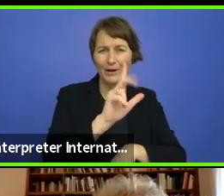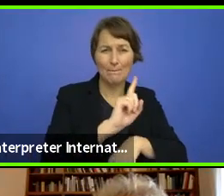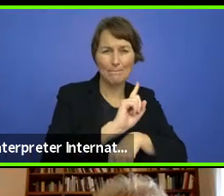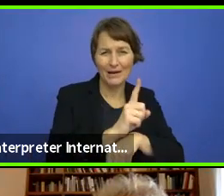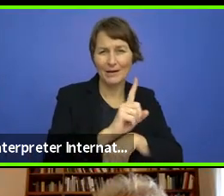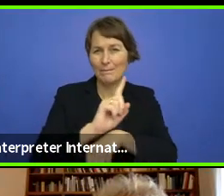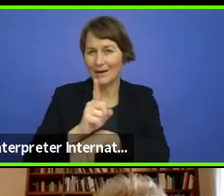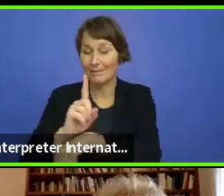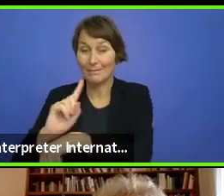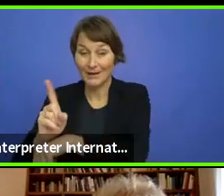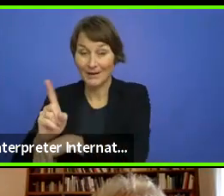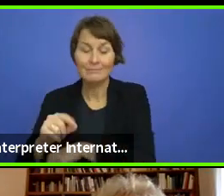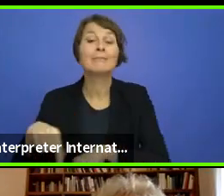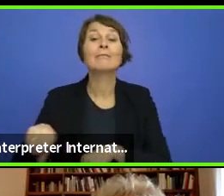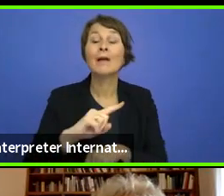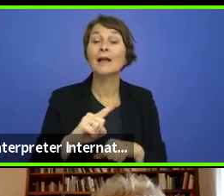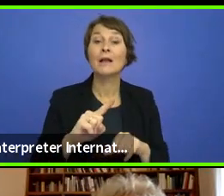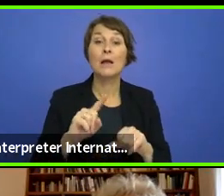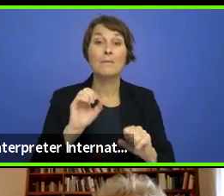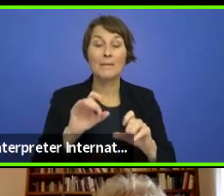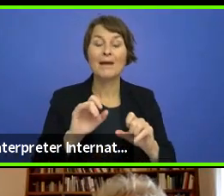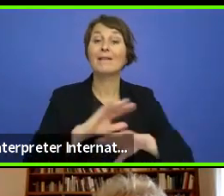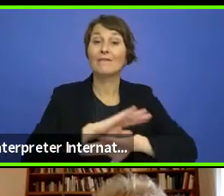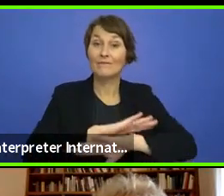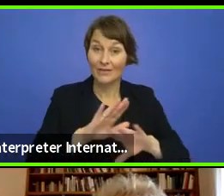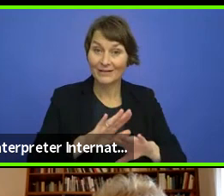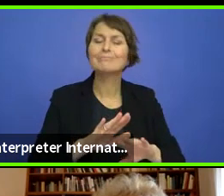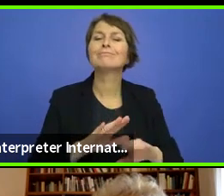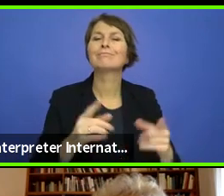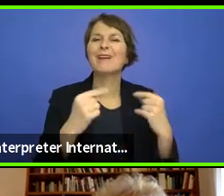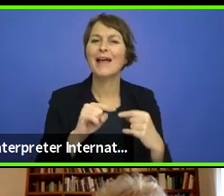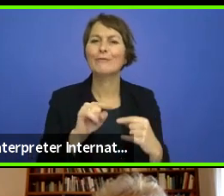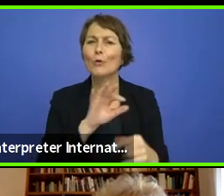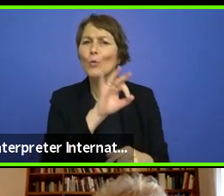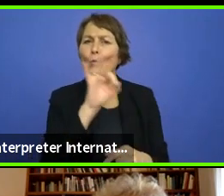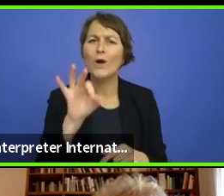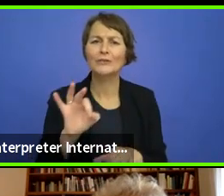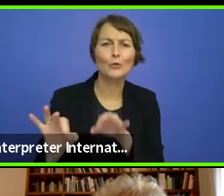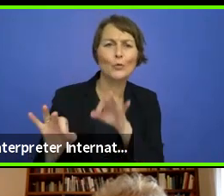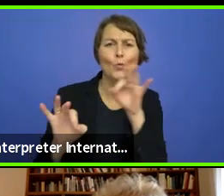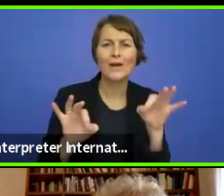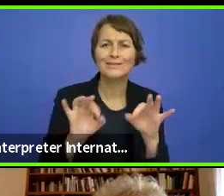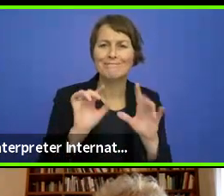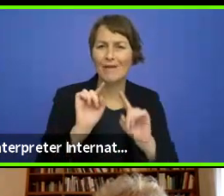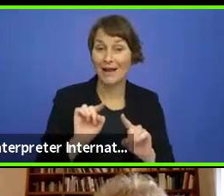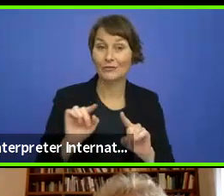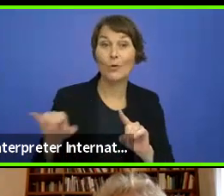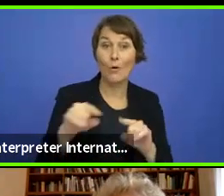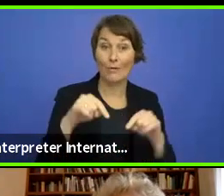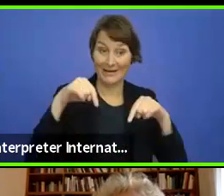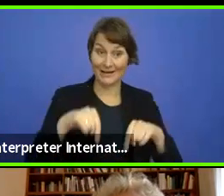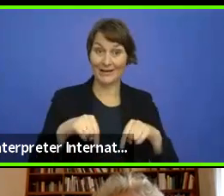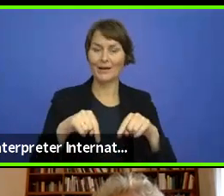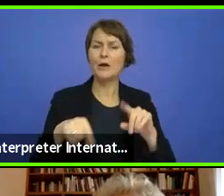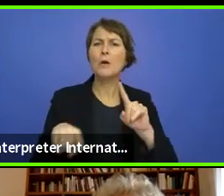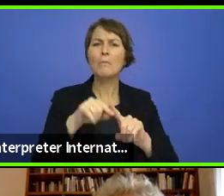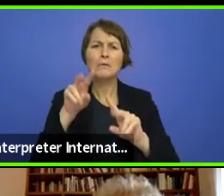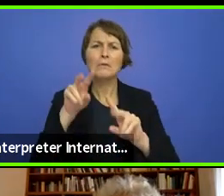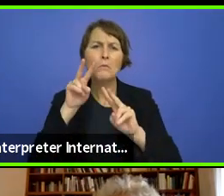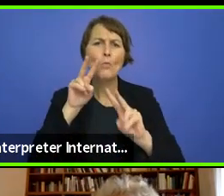we will have a Q&A with all of you that are with us, both those in the Zoom room and also those that are following the live